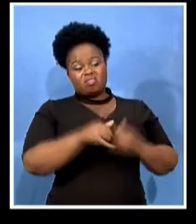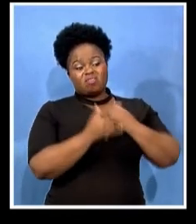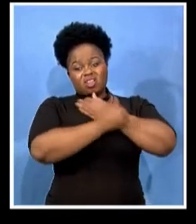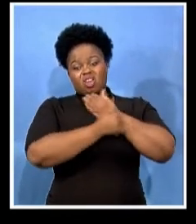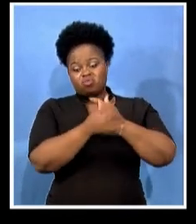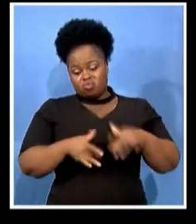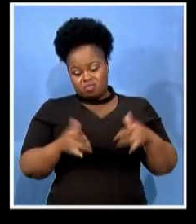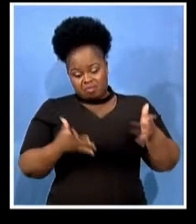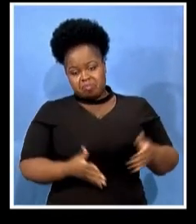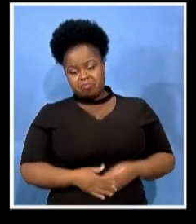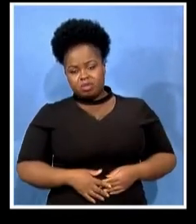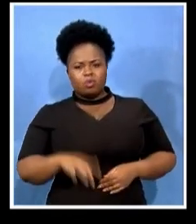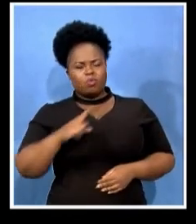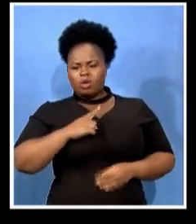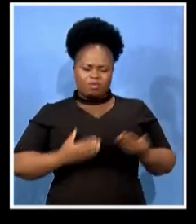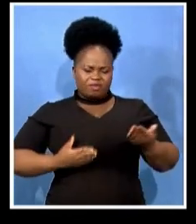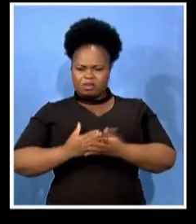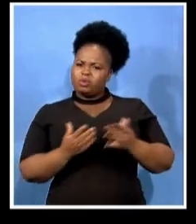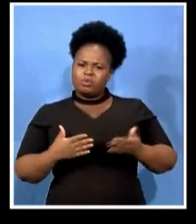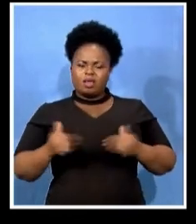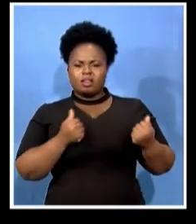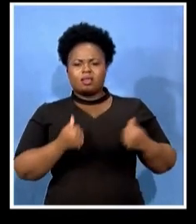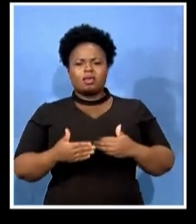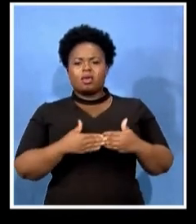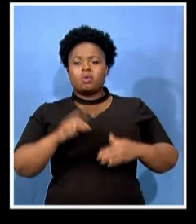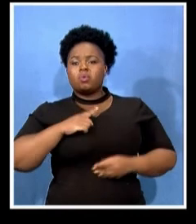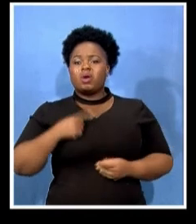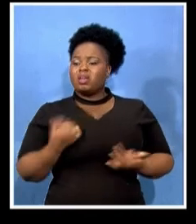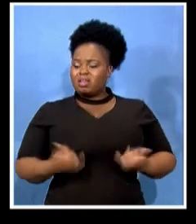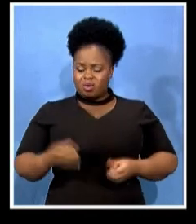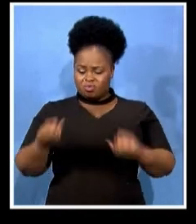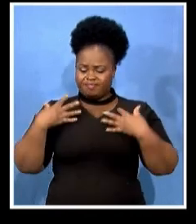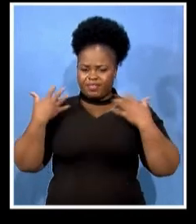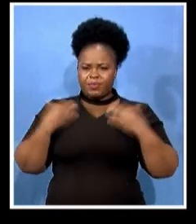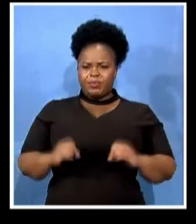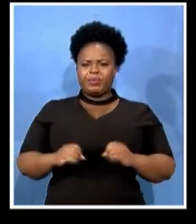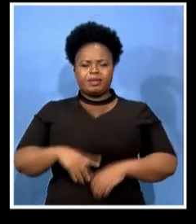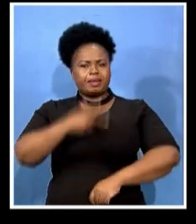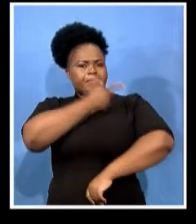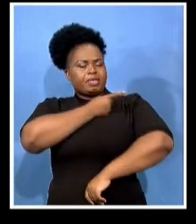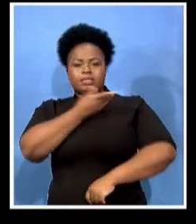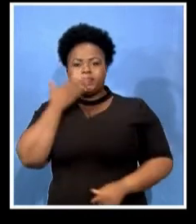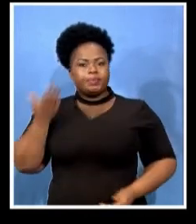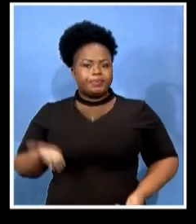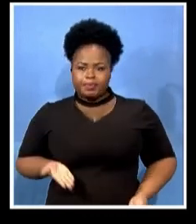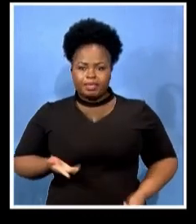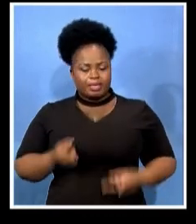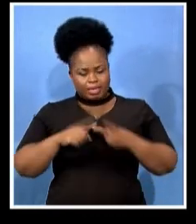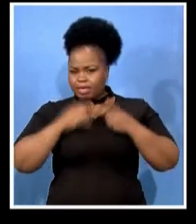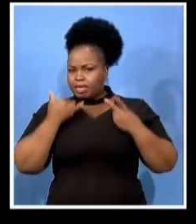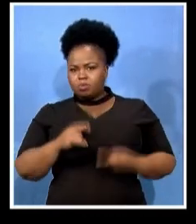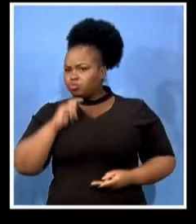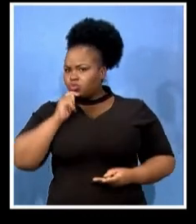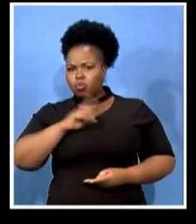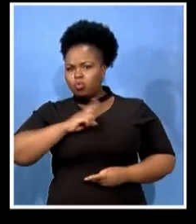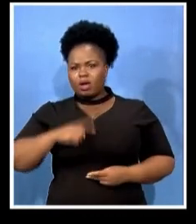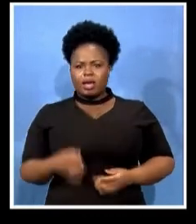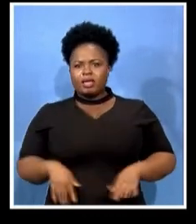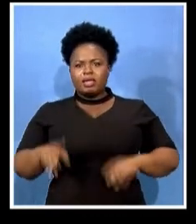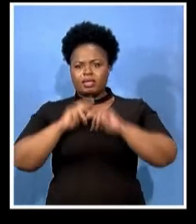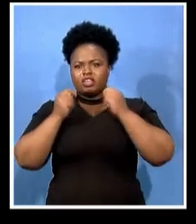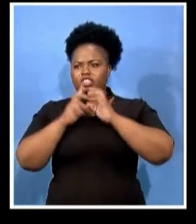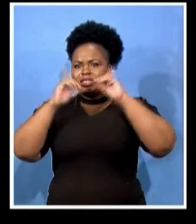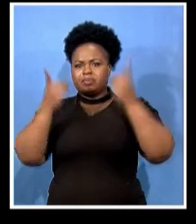care. And the fact that you have not delivered a vaccine, the fact that you have regressed the National Department of Health, means that you as a